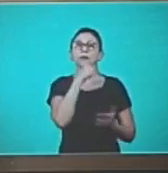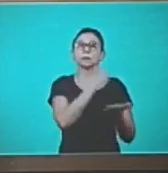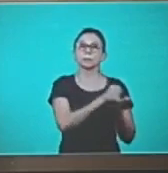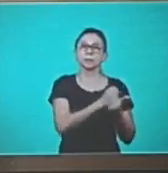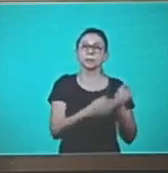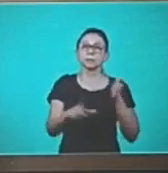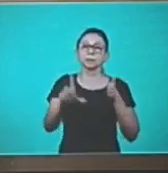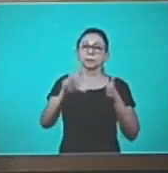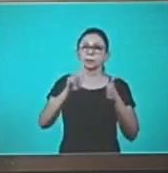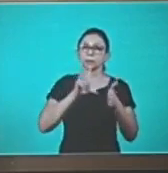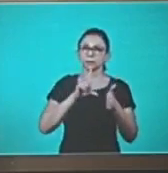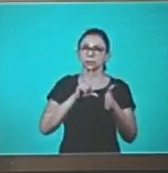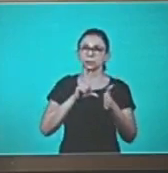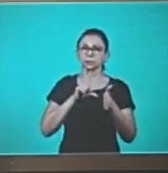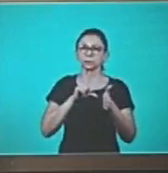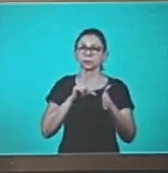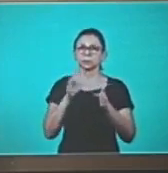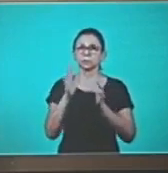before Jesus,